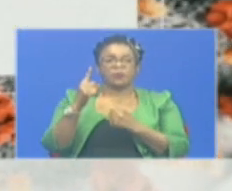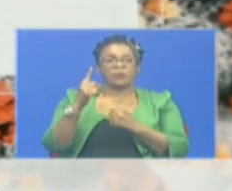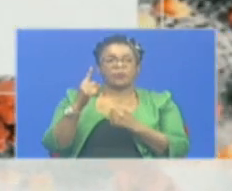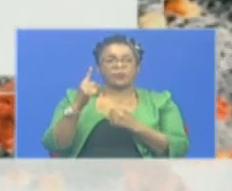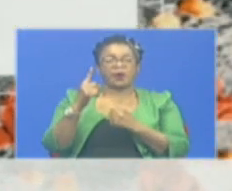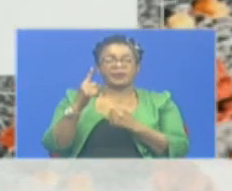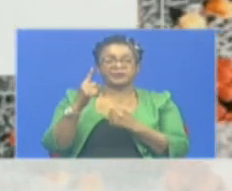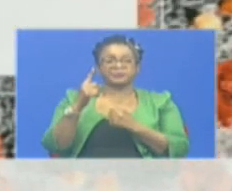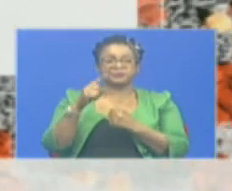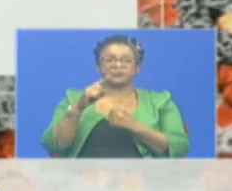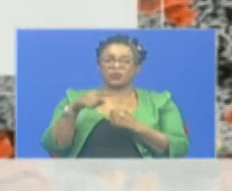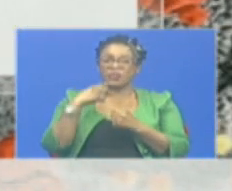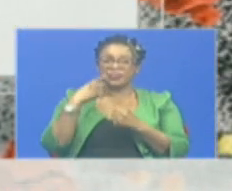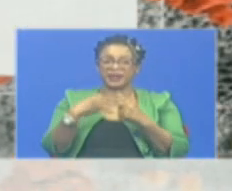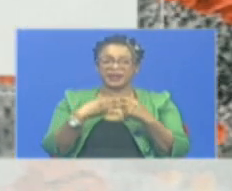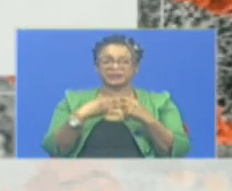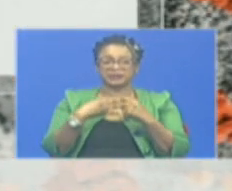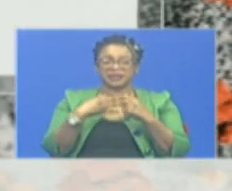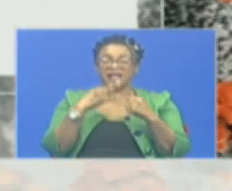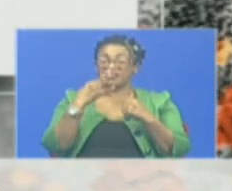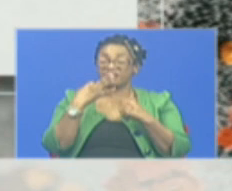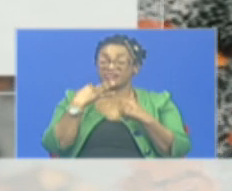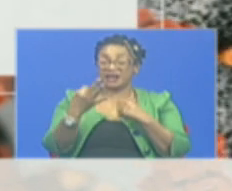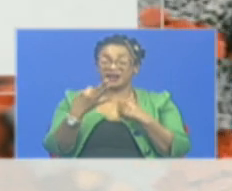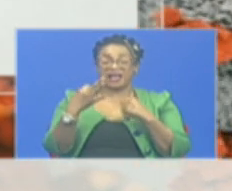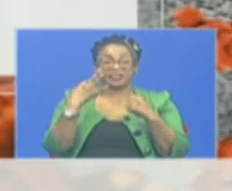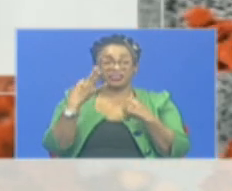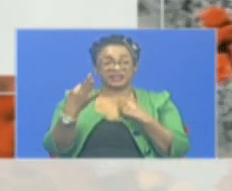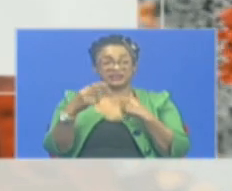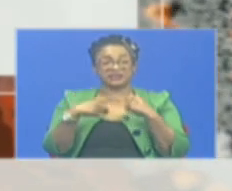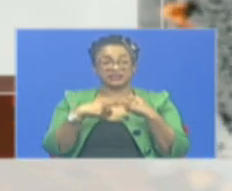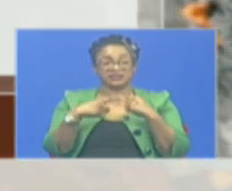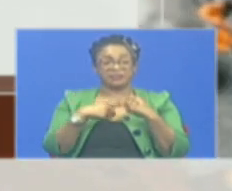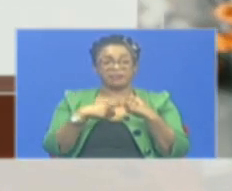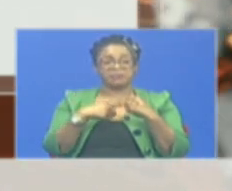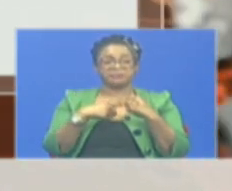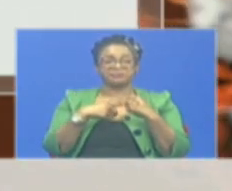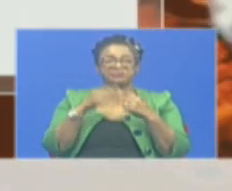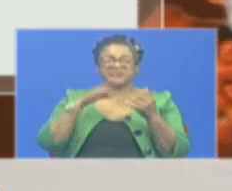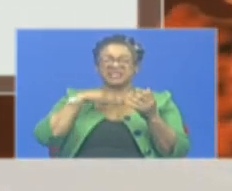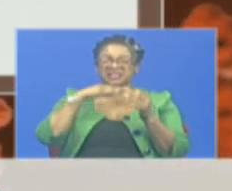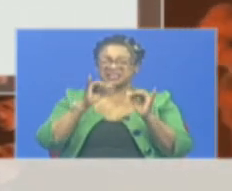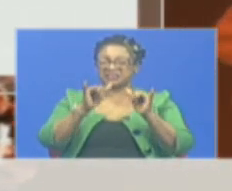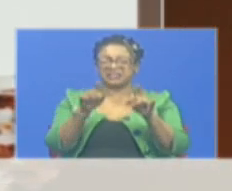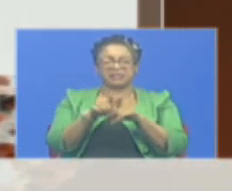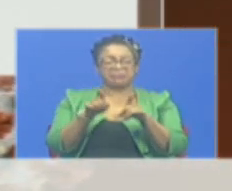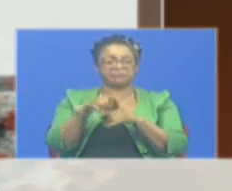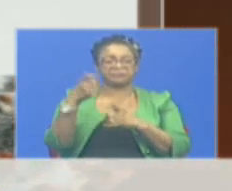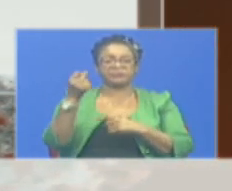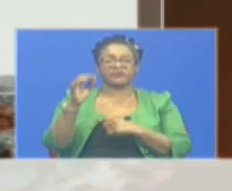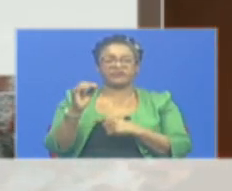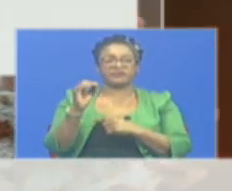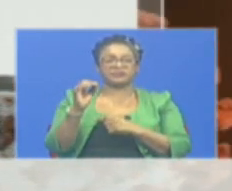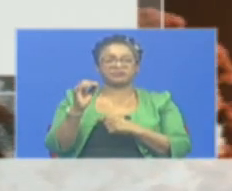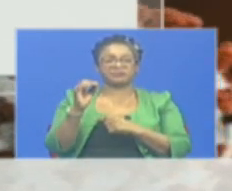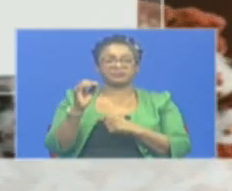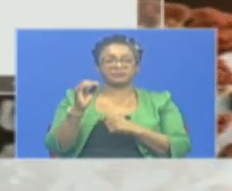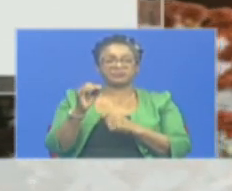1,336, and no fatalities were reported today, with the death toll remaining at 50.